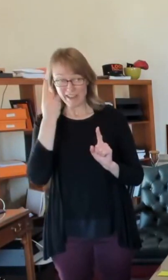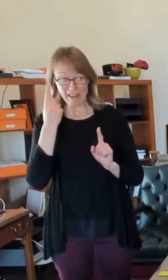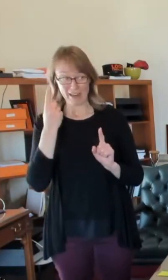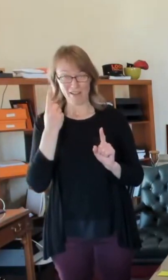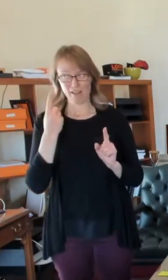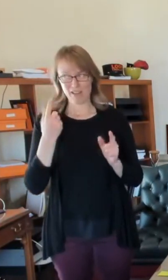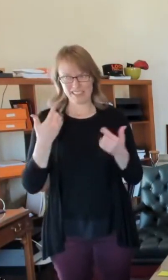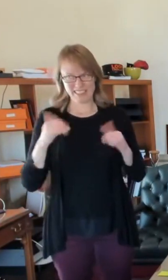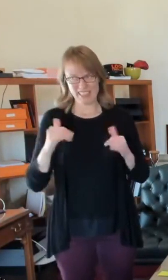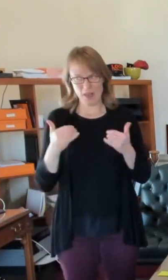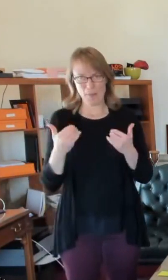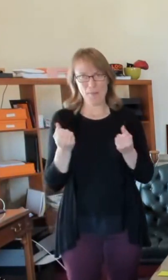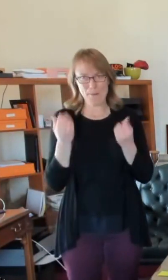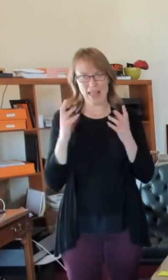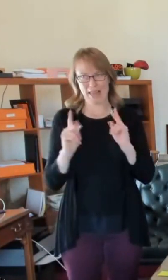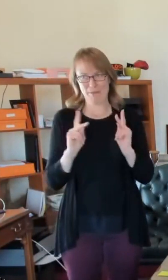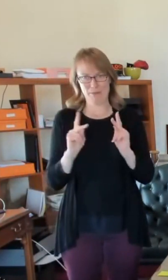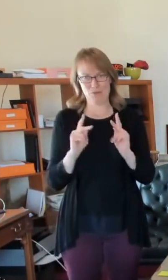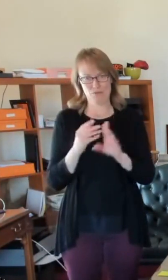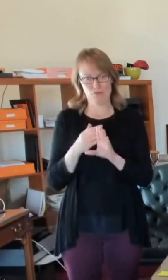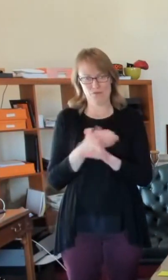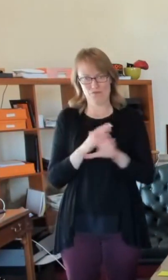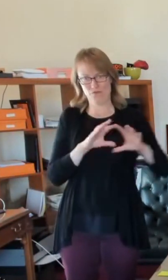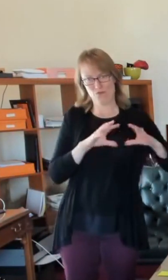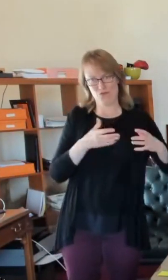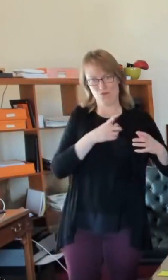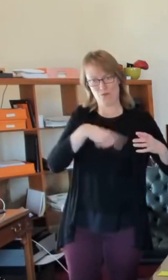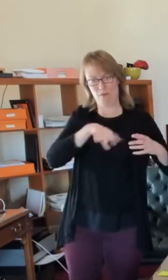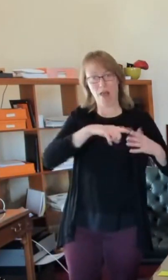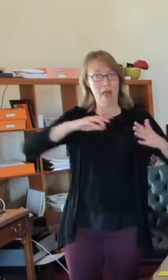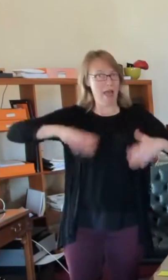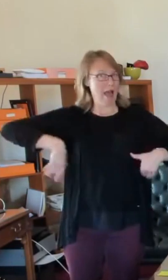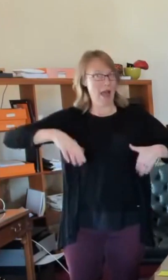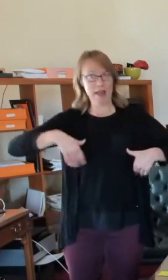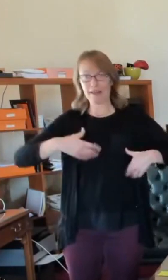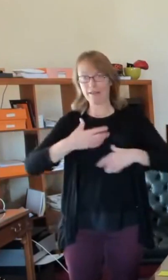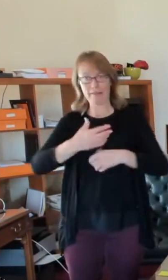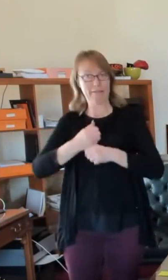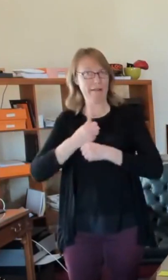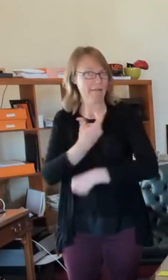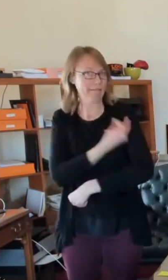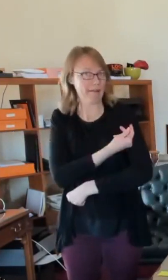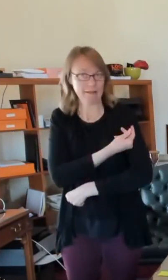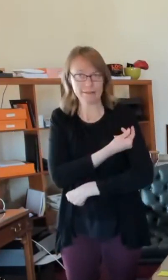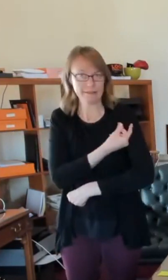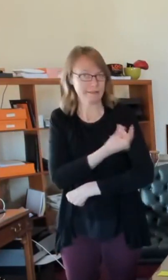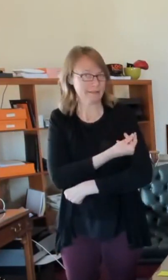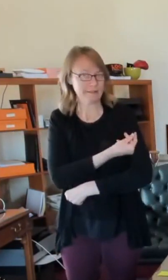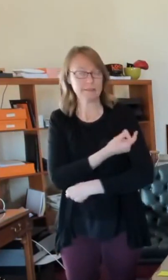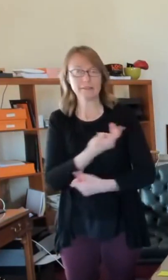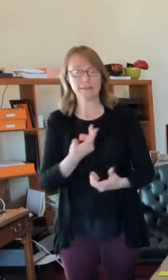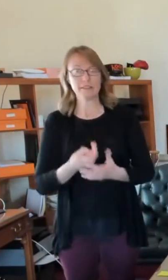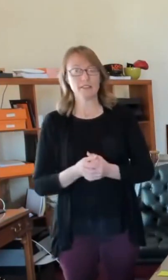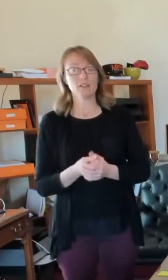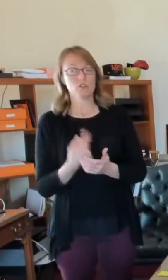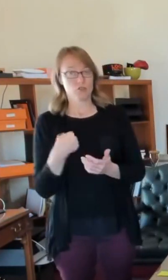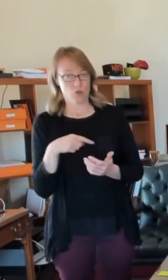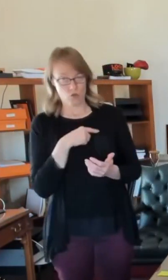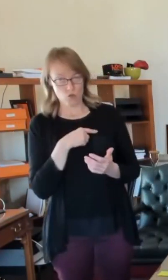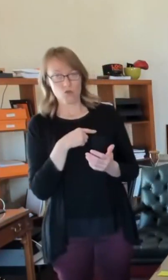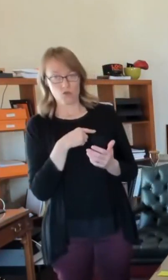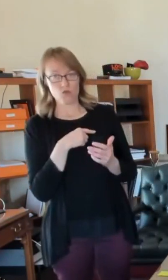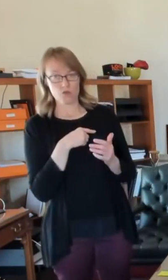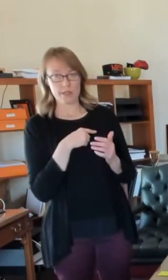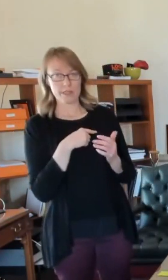vaccine. And so we hope to continue to work through those seniors. We hope to have